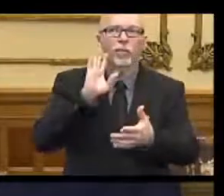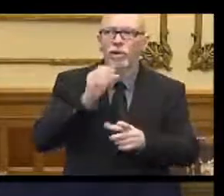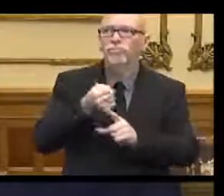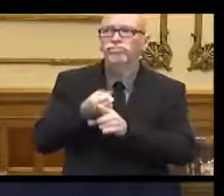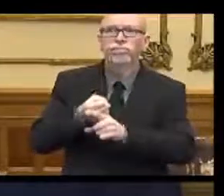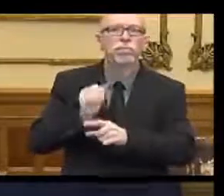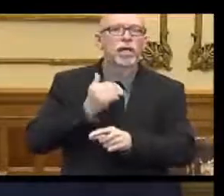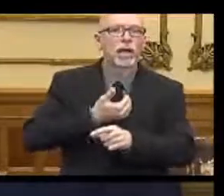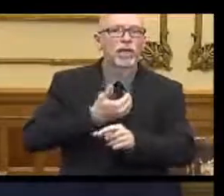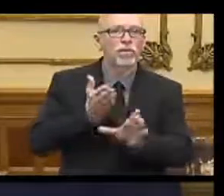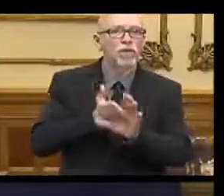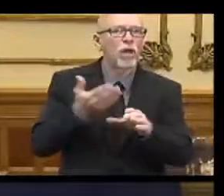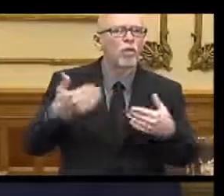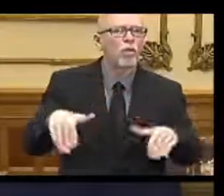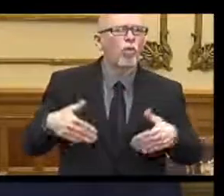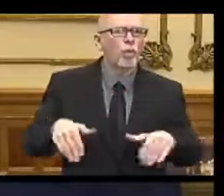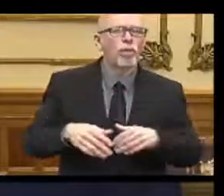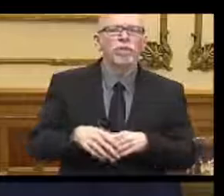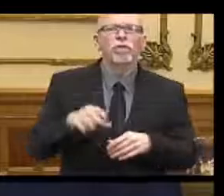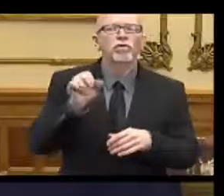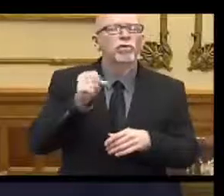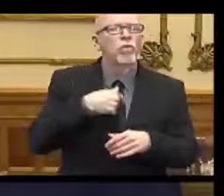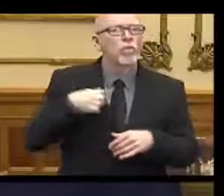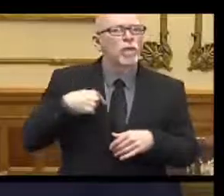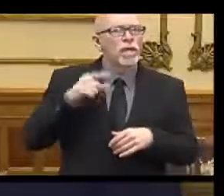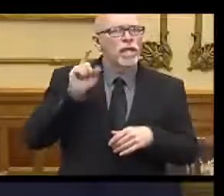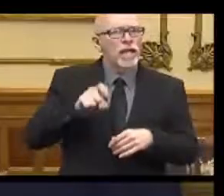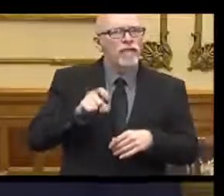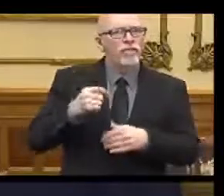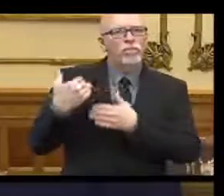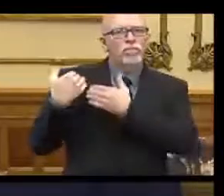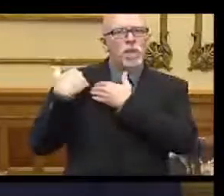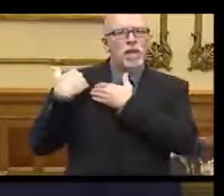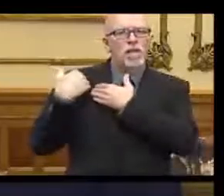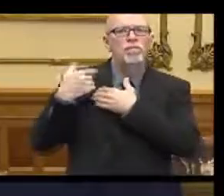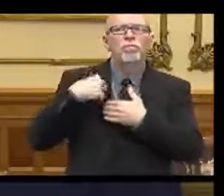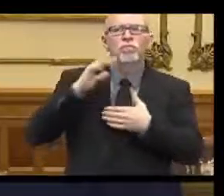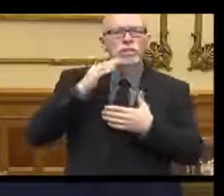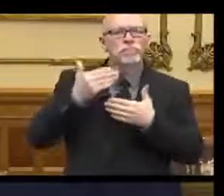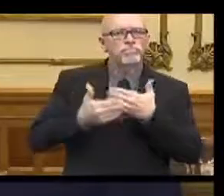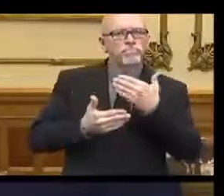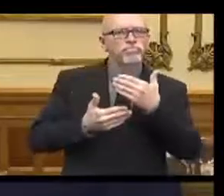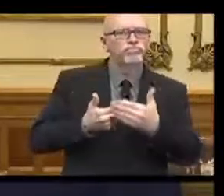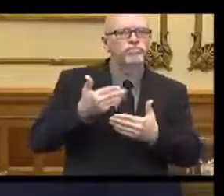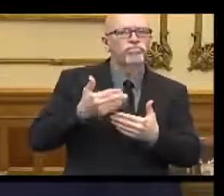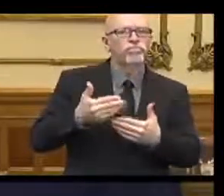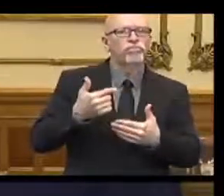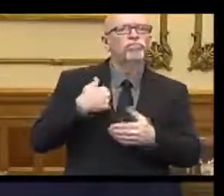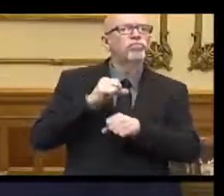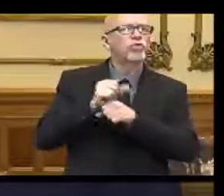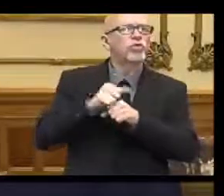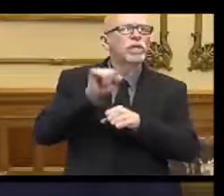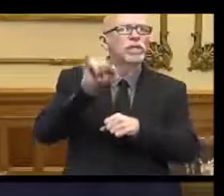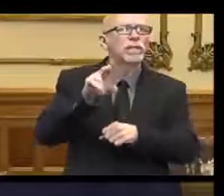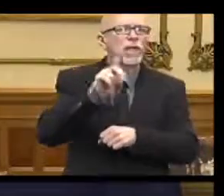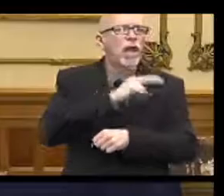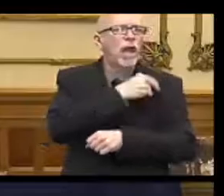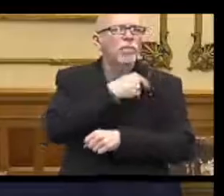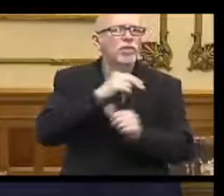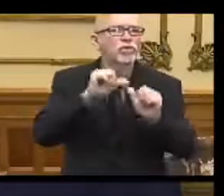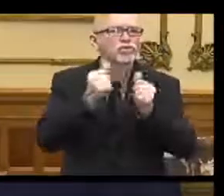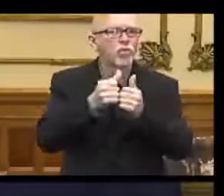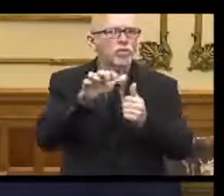the American psyche. And so we're going to be very responsible, very methodical. I mentioned that we're going to work with our Indiana Hospital Association to